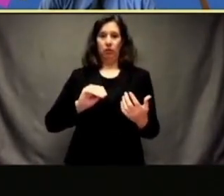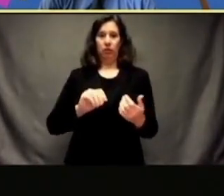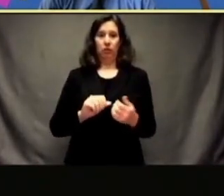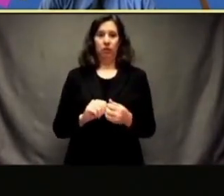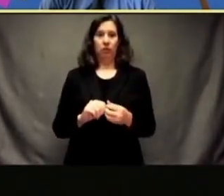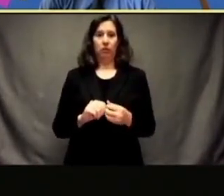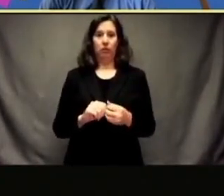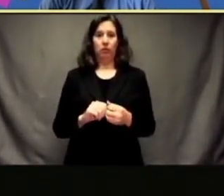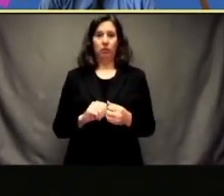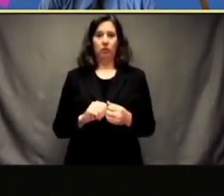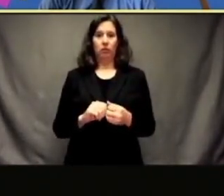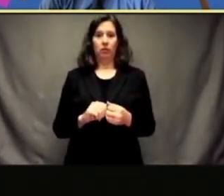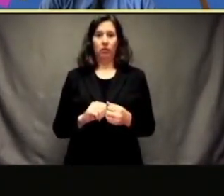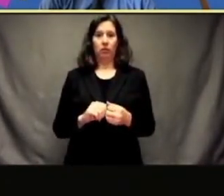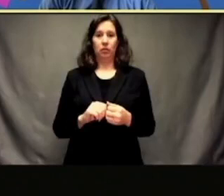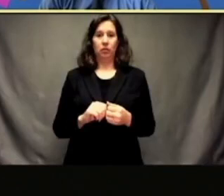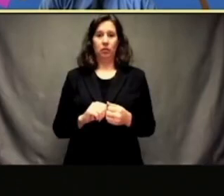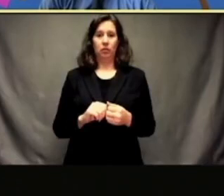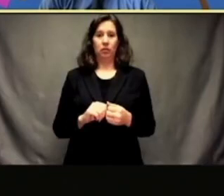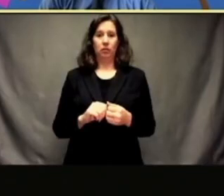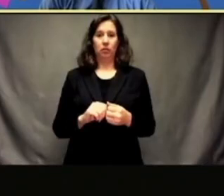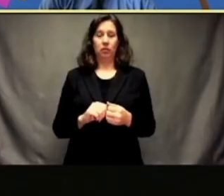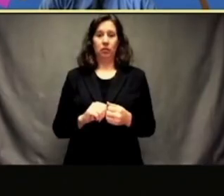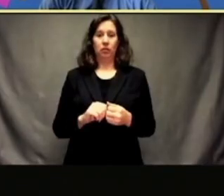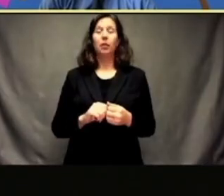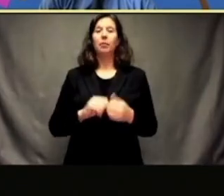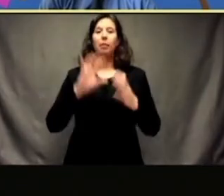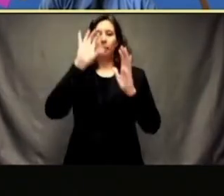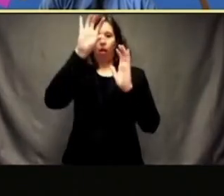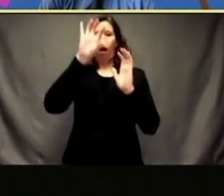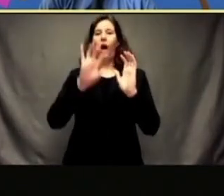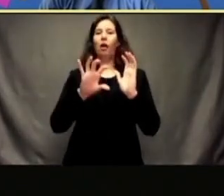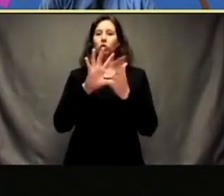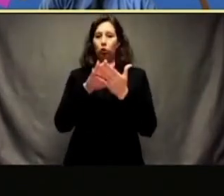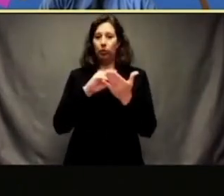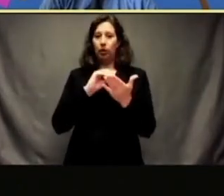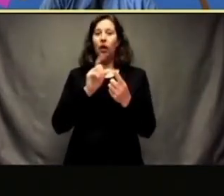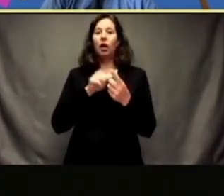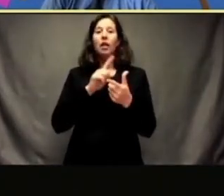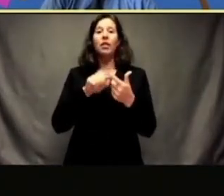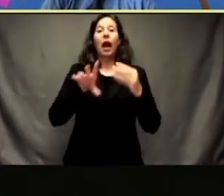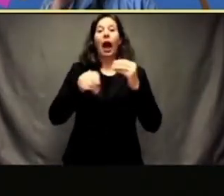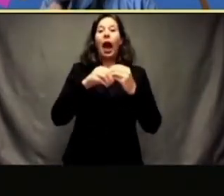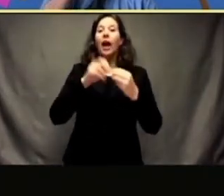I'm going to duplicate my screen, my blocks, and I'm going to add a 3.